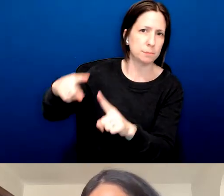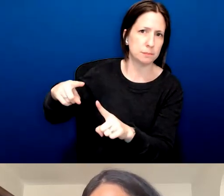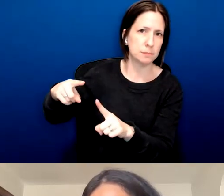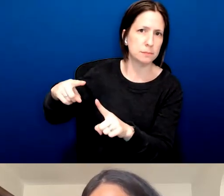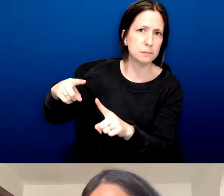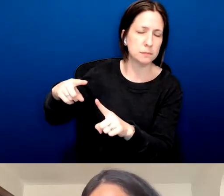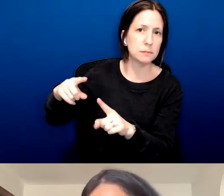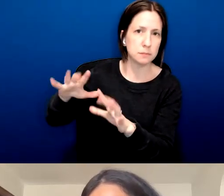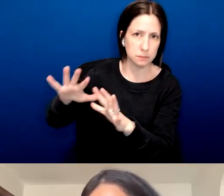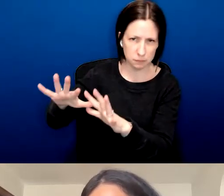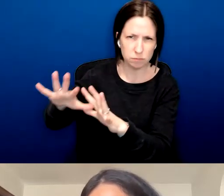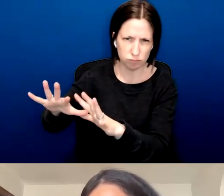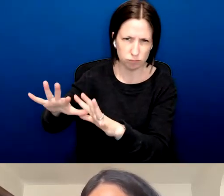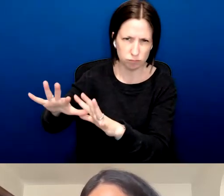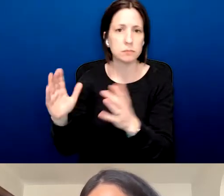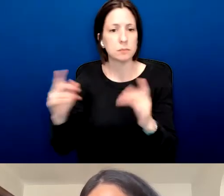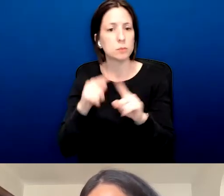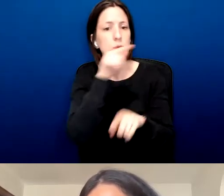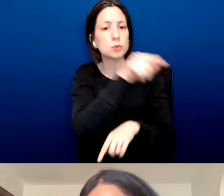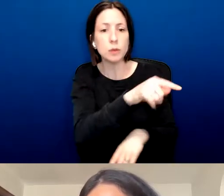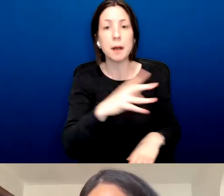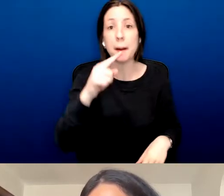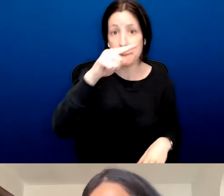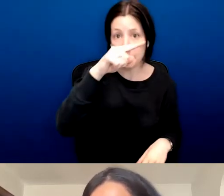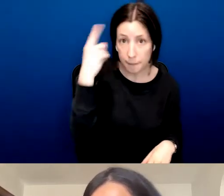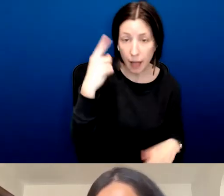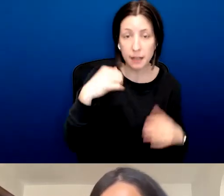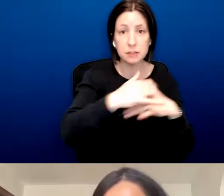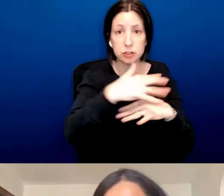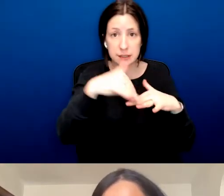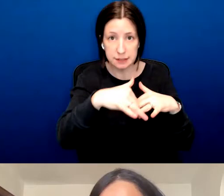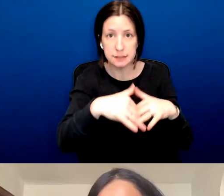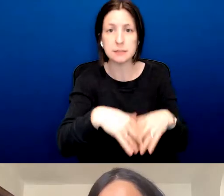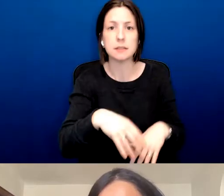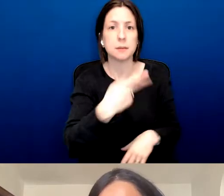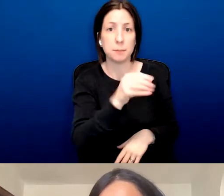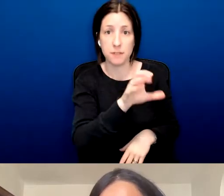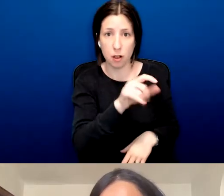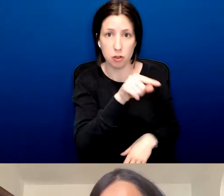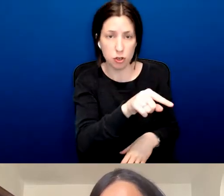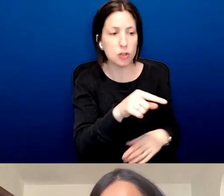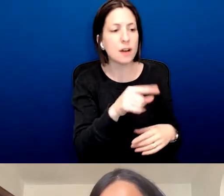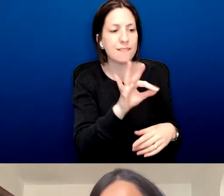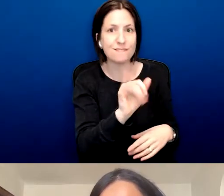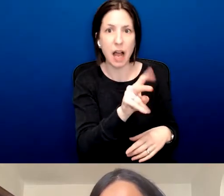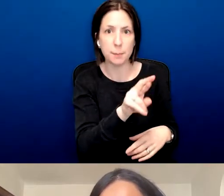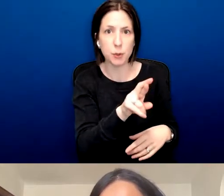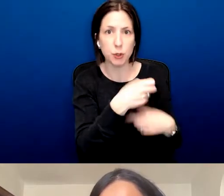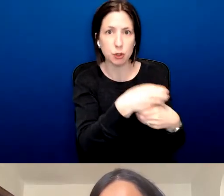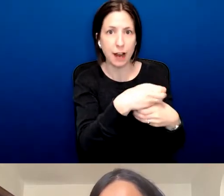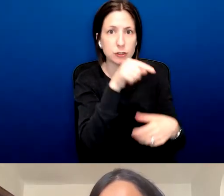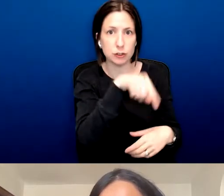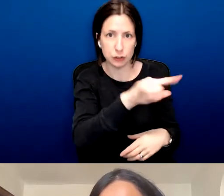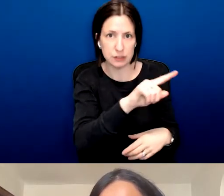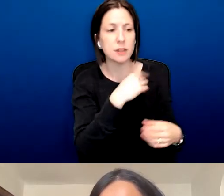Black Indigenous People of Color Fiber Crafters hashtag, where people of color often also connected, who were